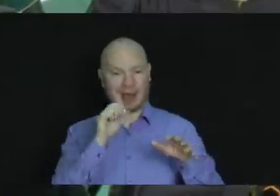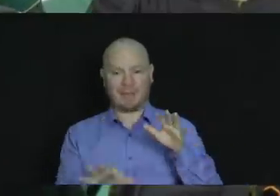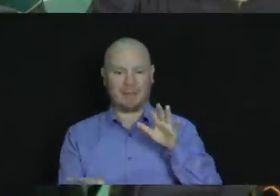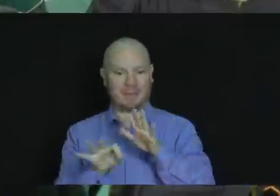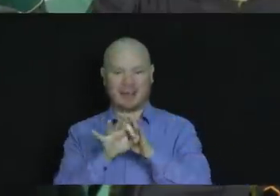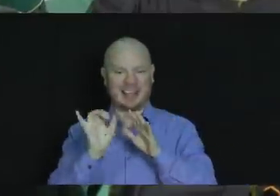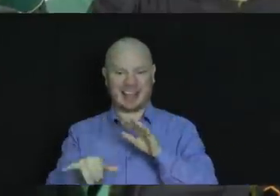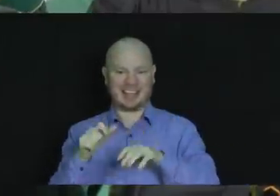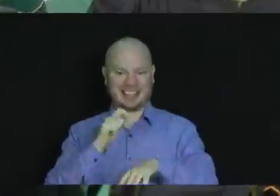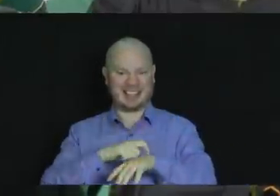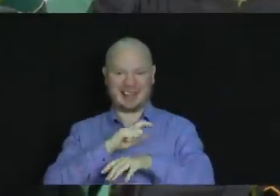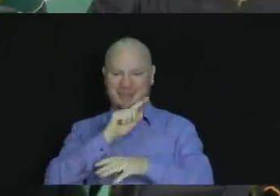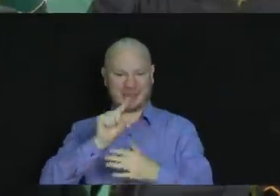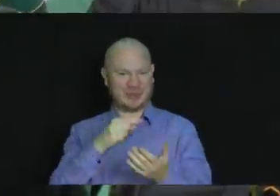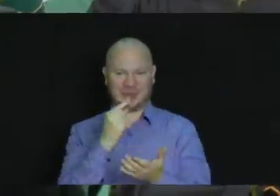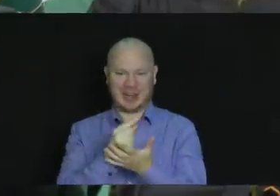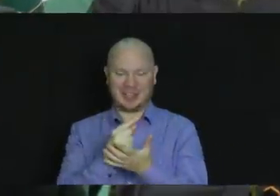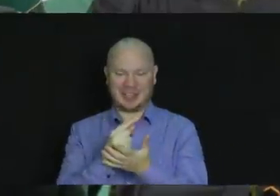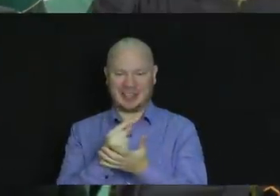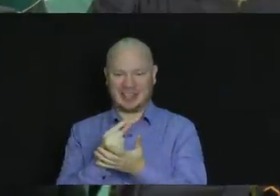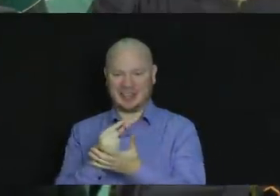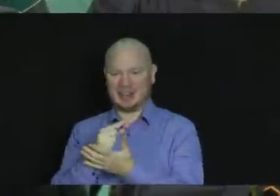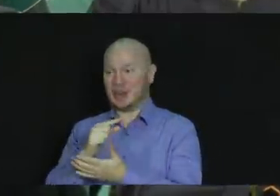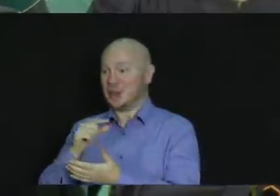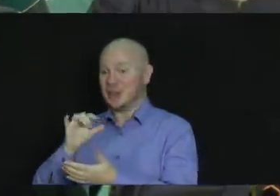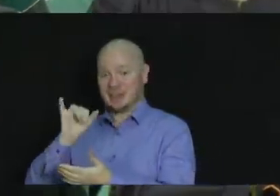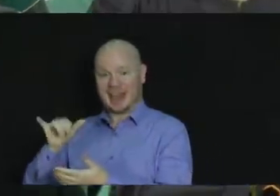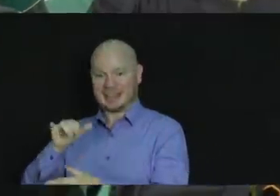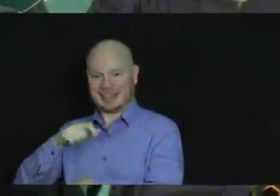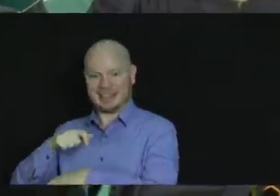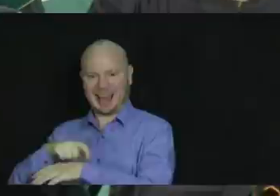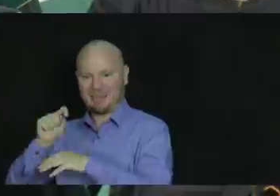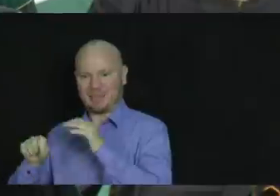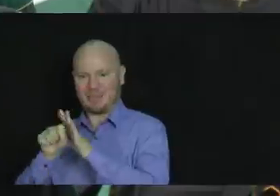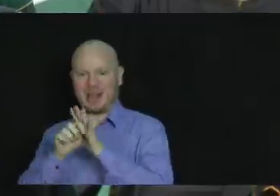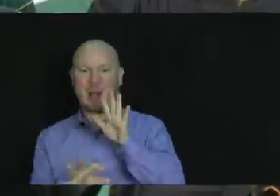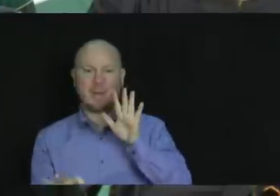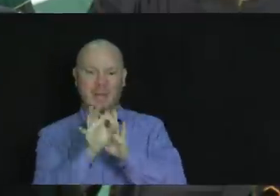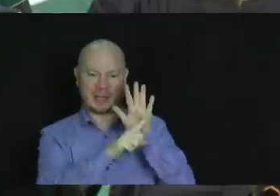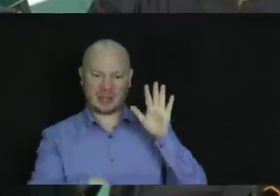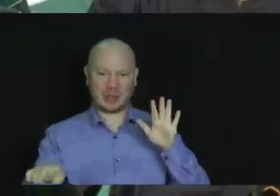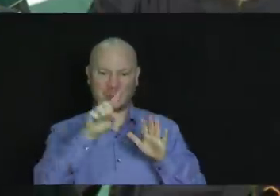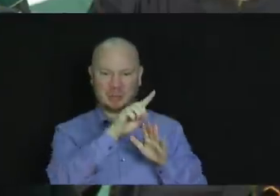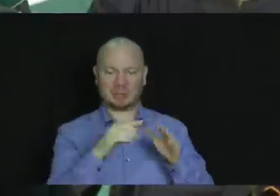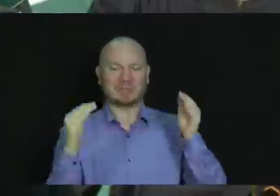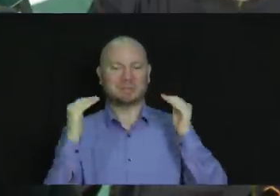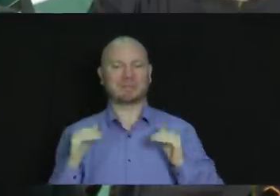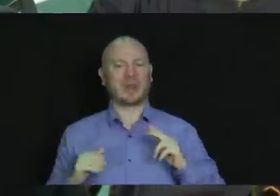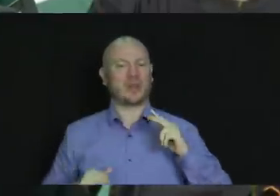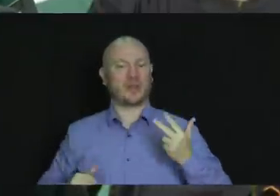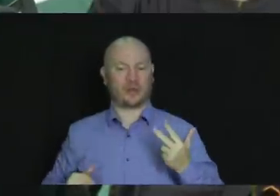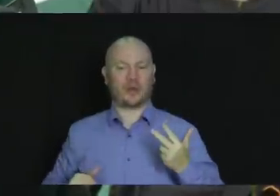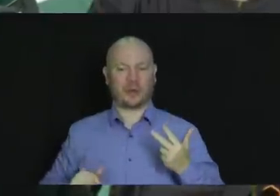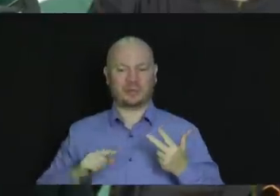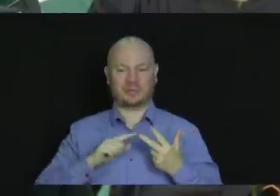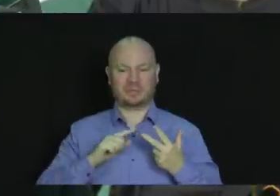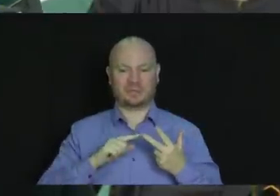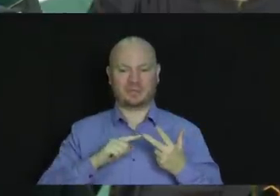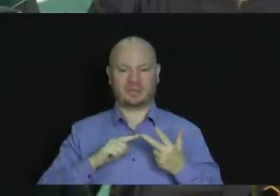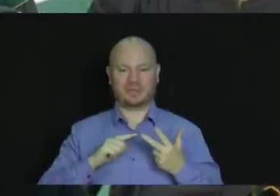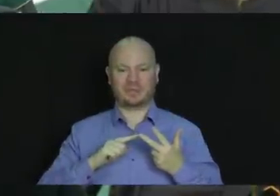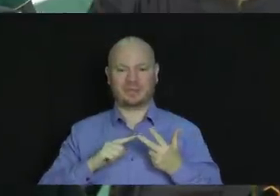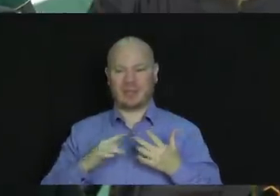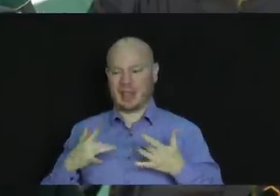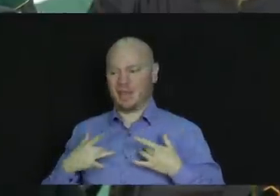to the challenge. This brings me to the third type of change that we encounter in life. That is, when